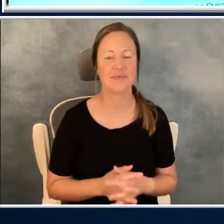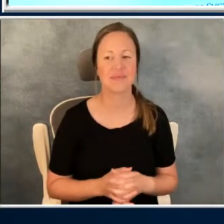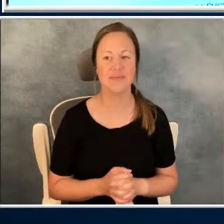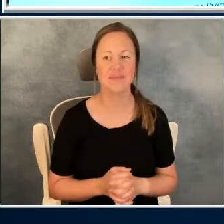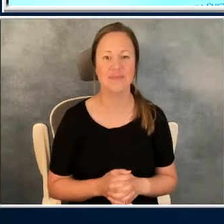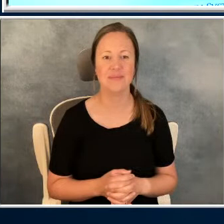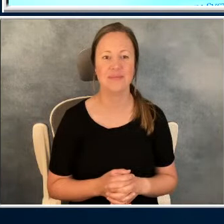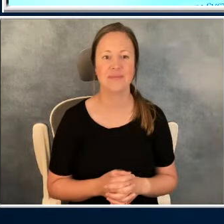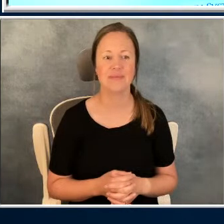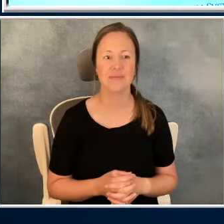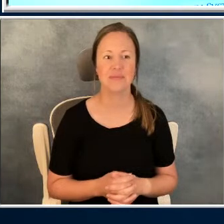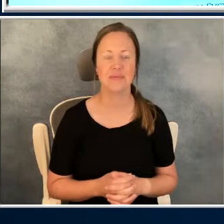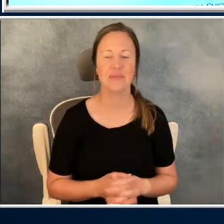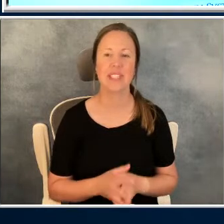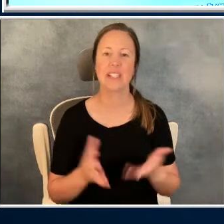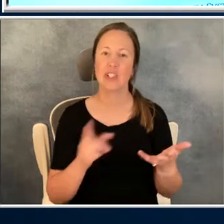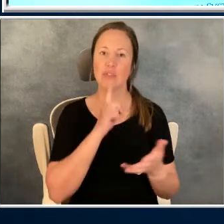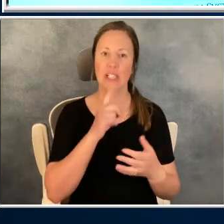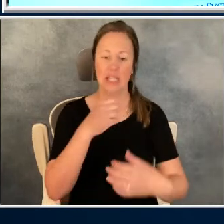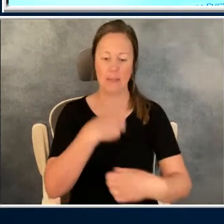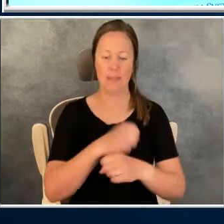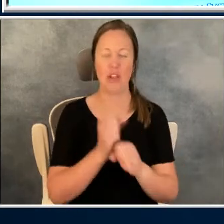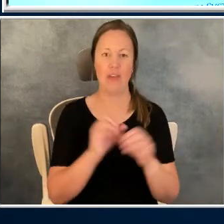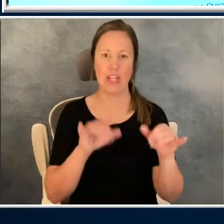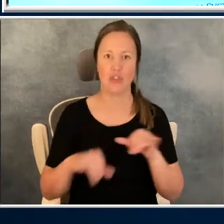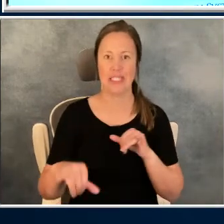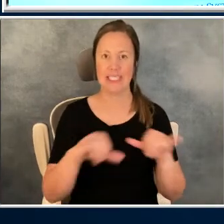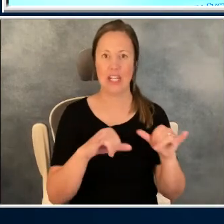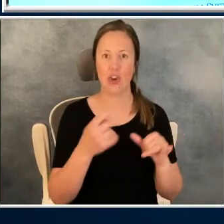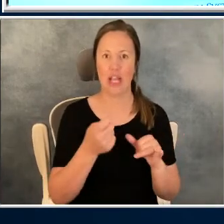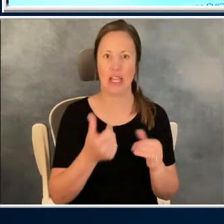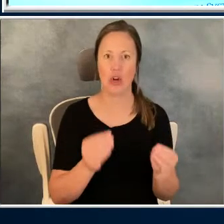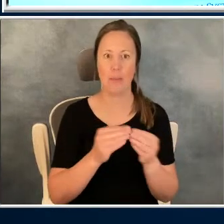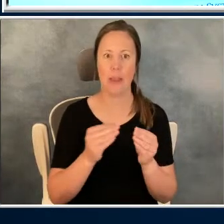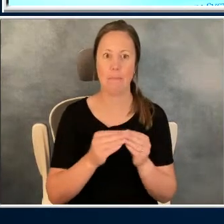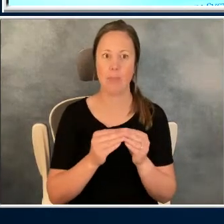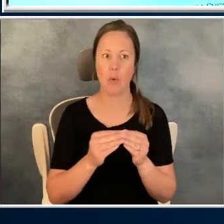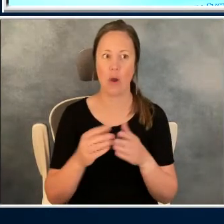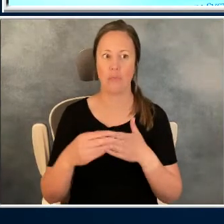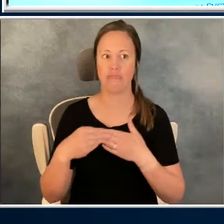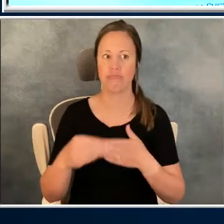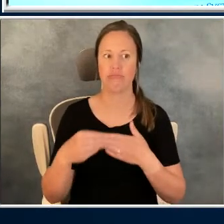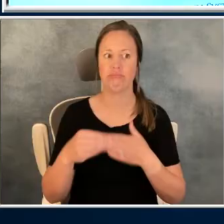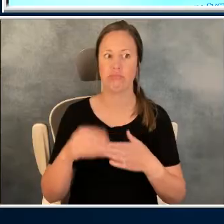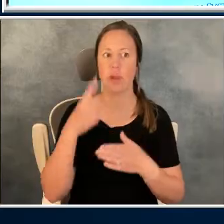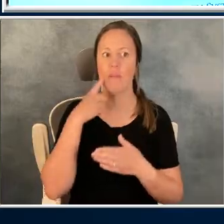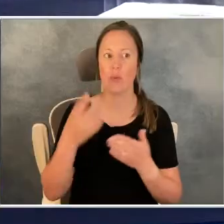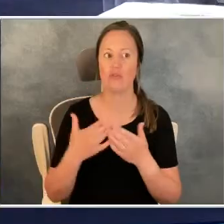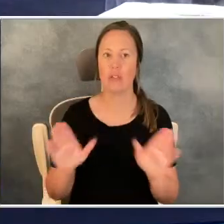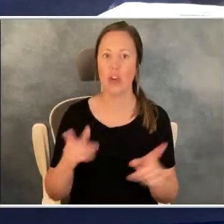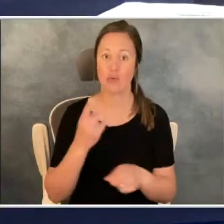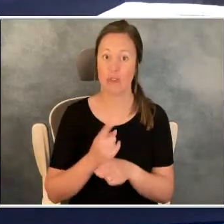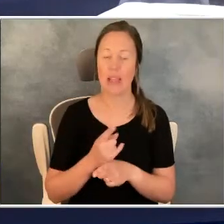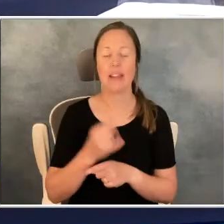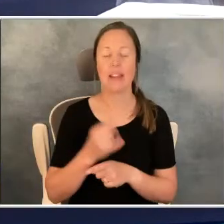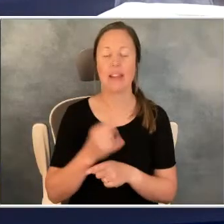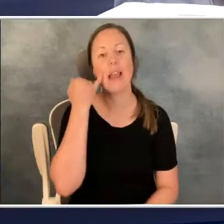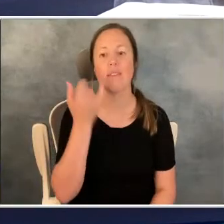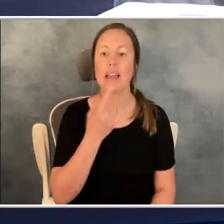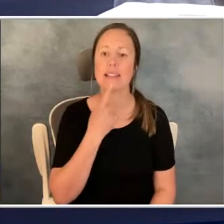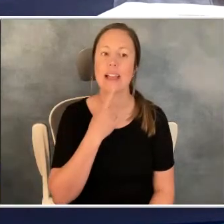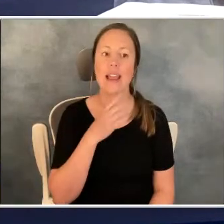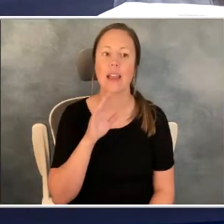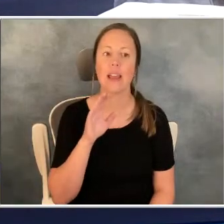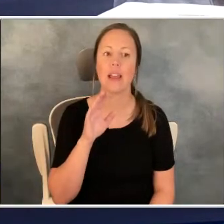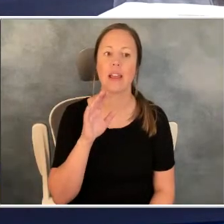manufacturing standards are a little wider for generic than they are for the original drug when it's manufactured. Like if I say the dose of cumin on